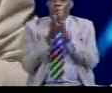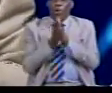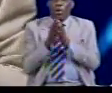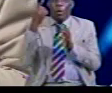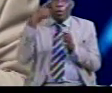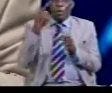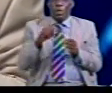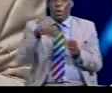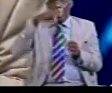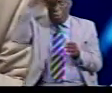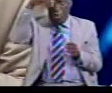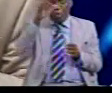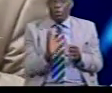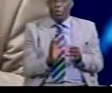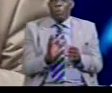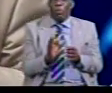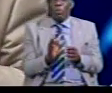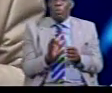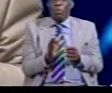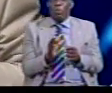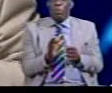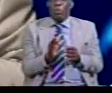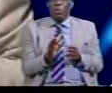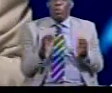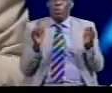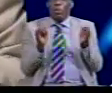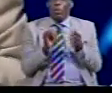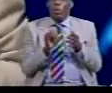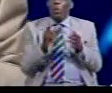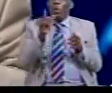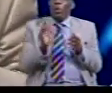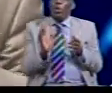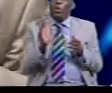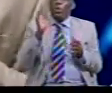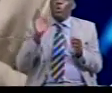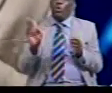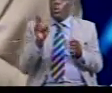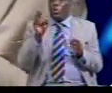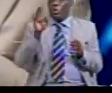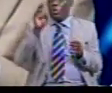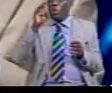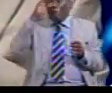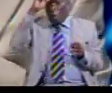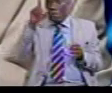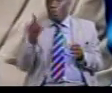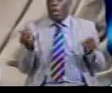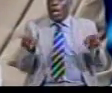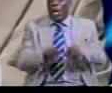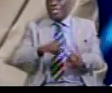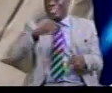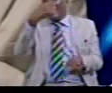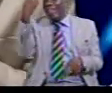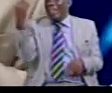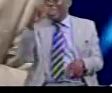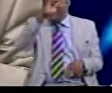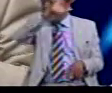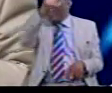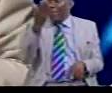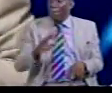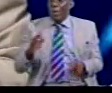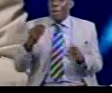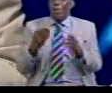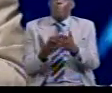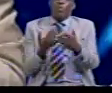use him. Comme il ne l'a jamais fait. Like he has never done before. Que Dieu mette sa parole parole dans sa bouche. That God will put his word